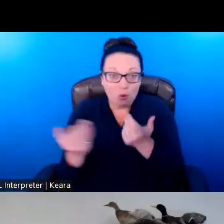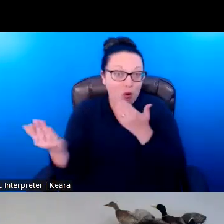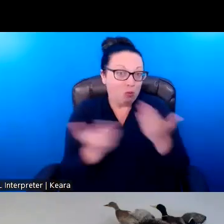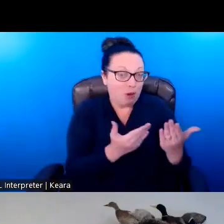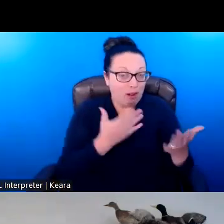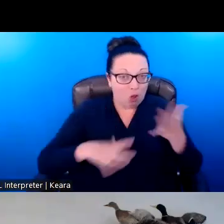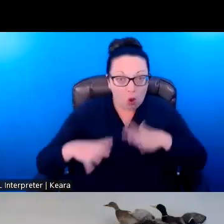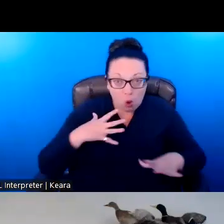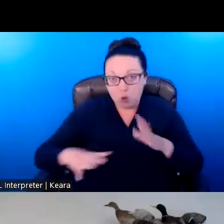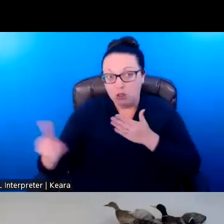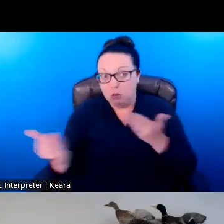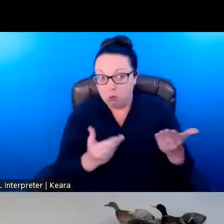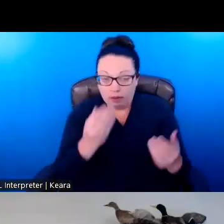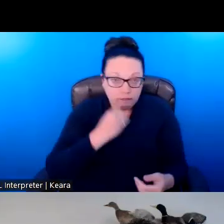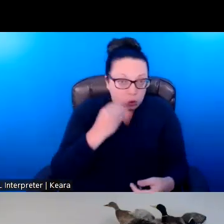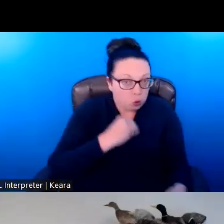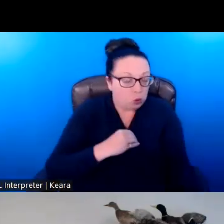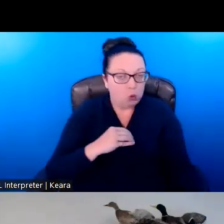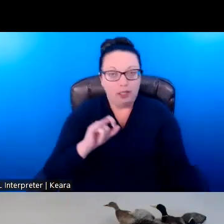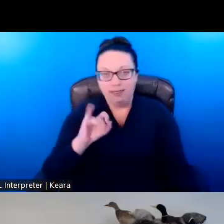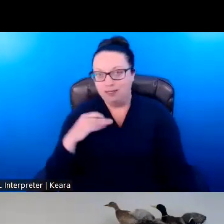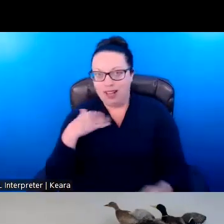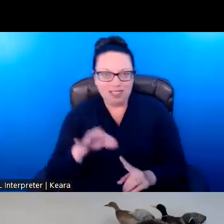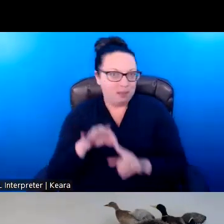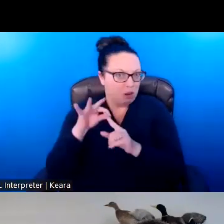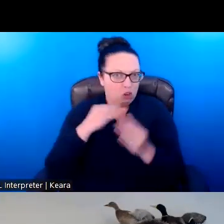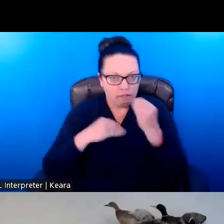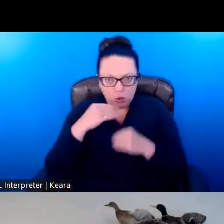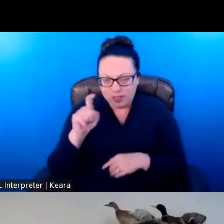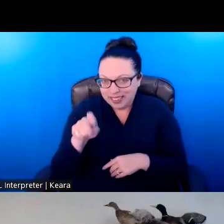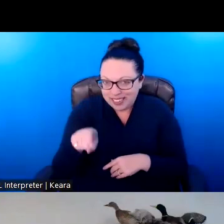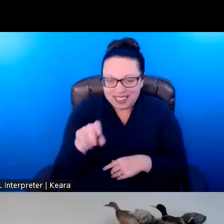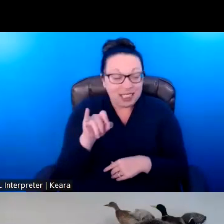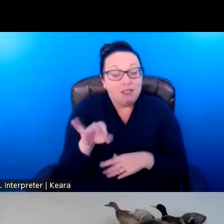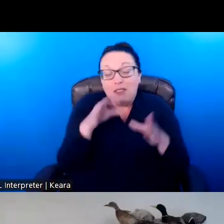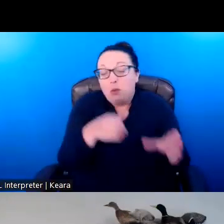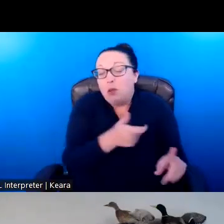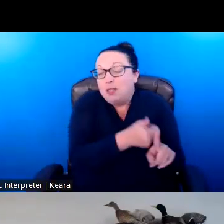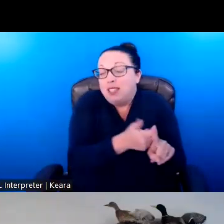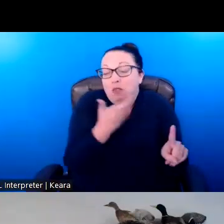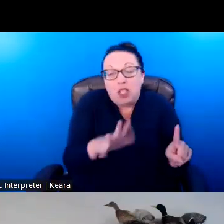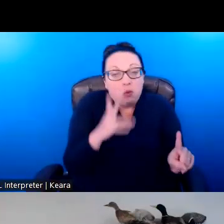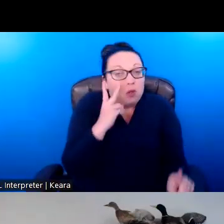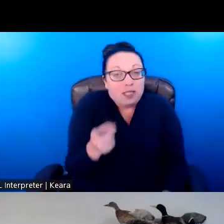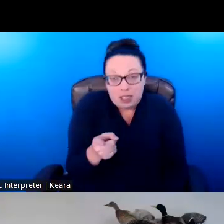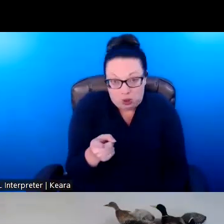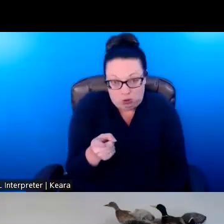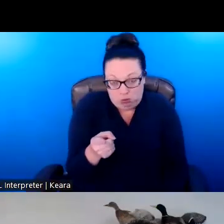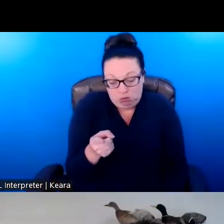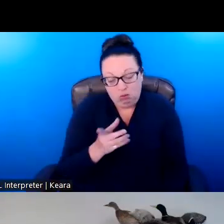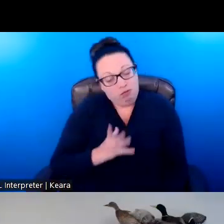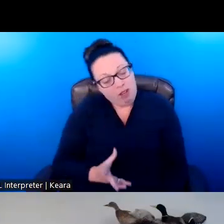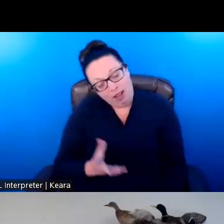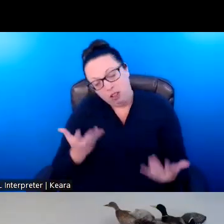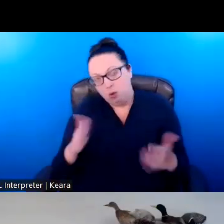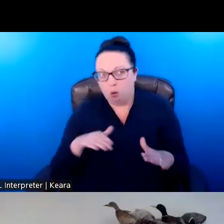food, especially if they have special dietary needs or what have you, even if the person doesn't want to see you, obviously we don't want to have you go into a